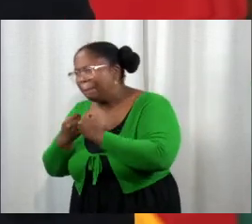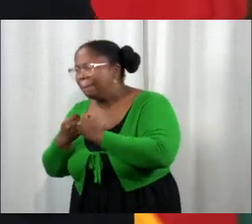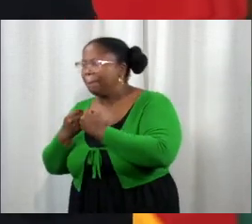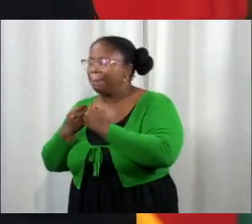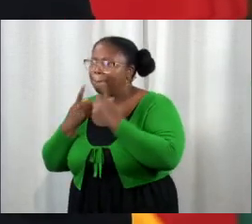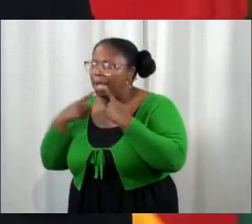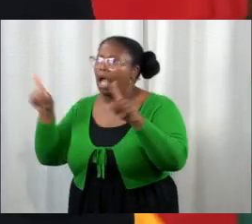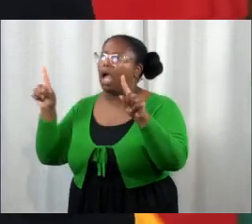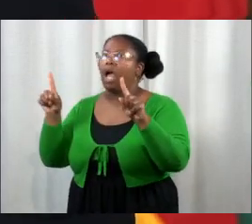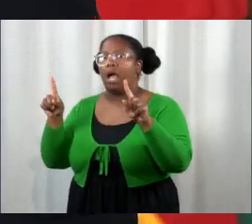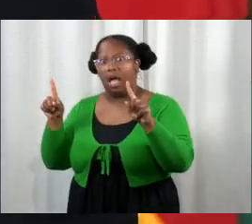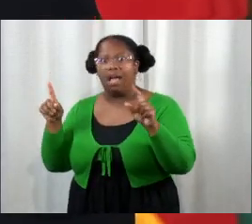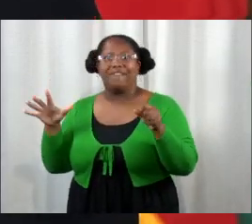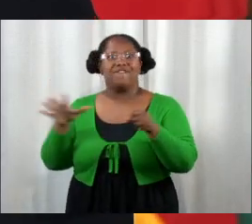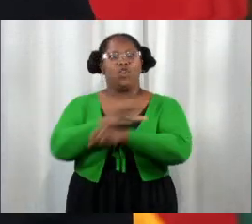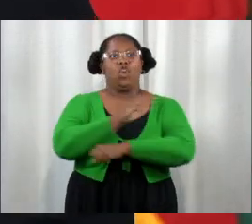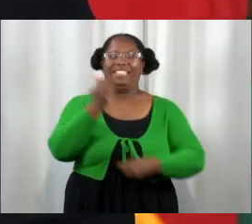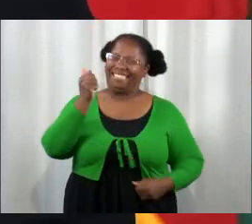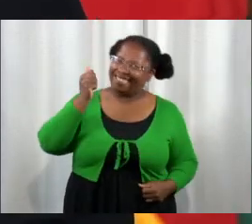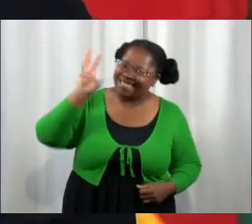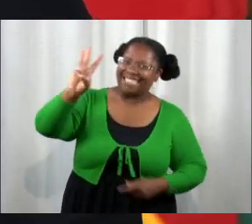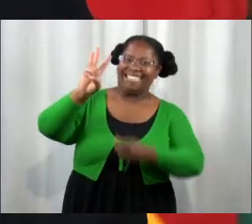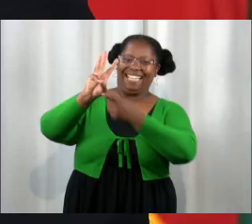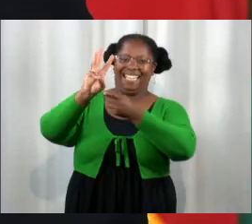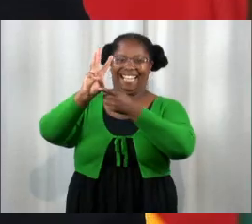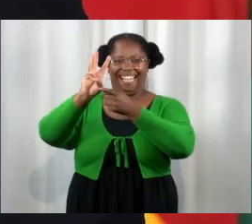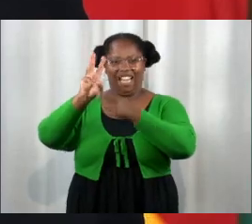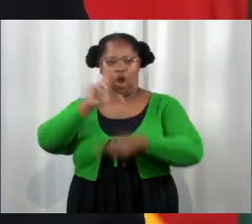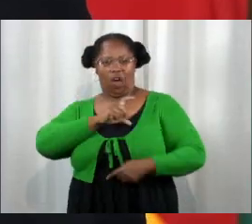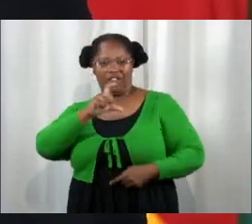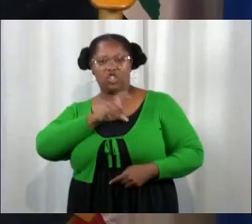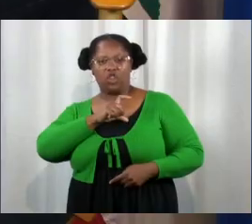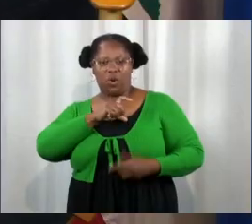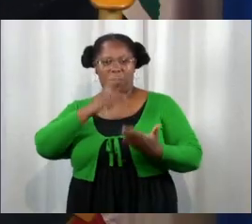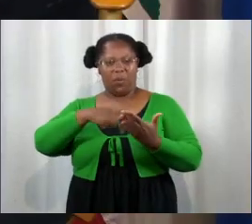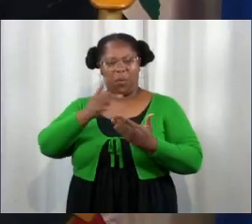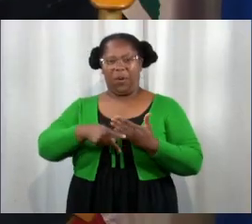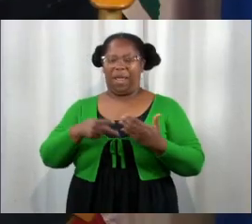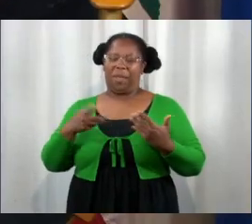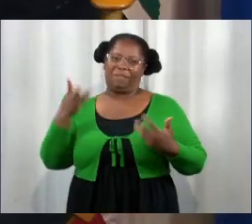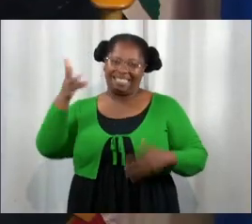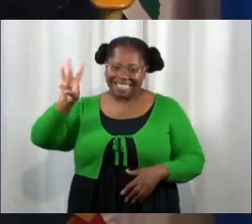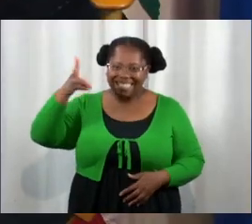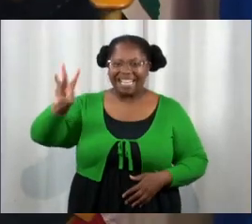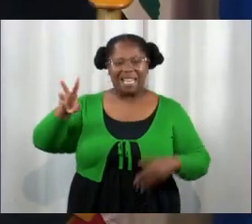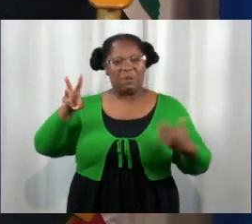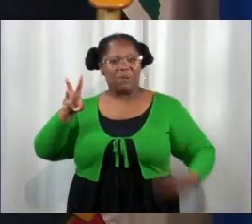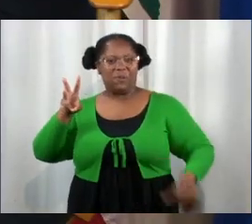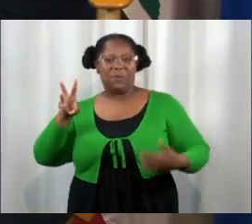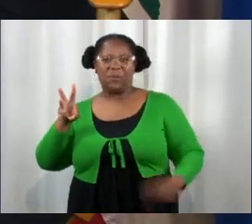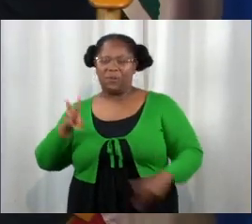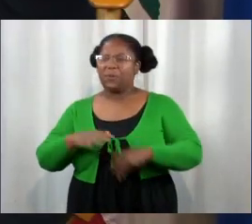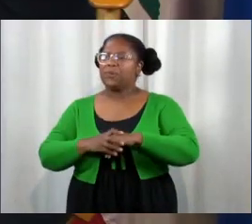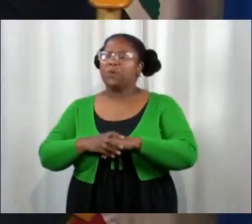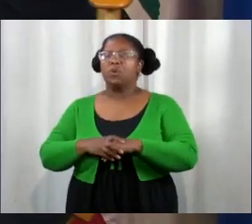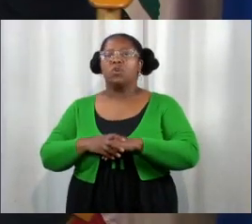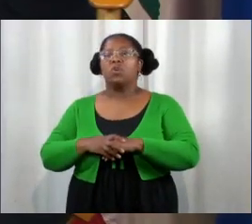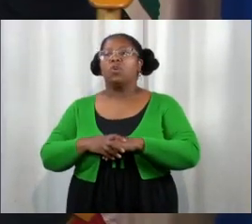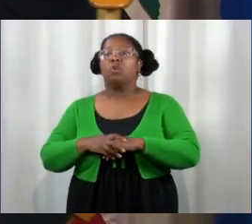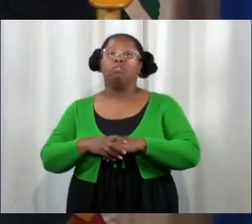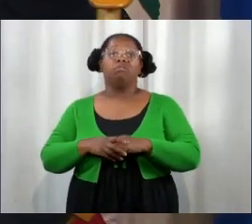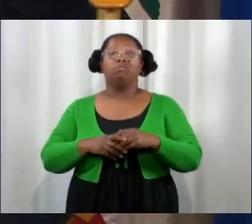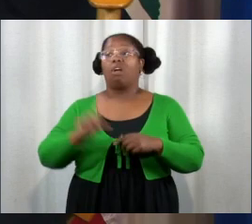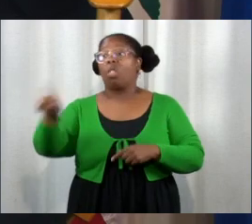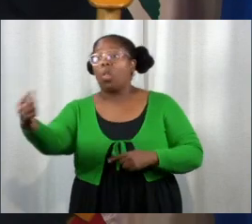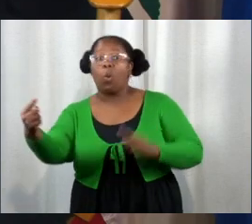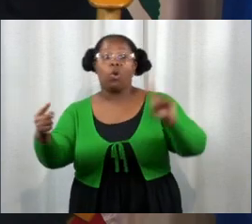at a full 16 officer program. And again, it's like I said, it's a sum of all of our parts.